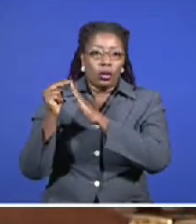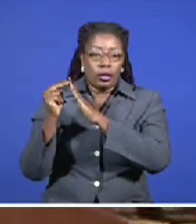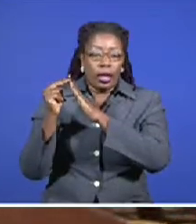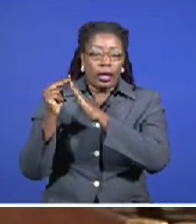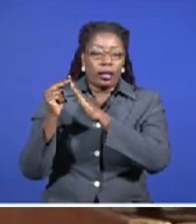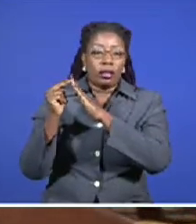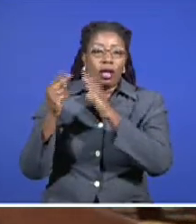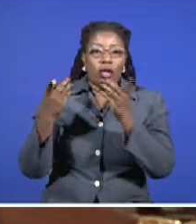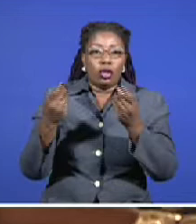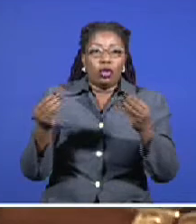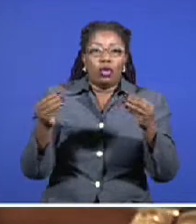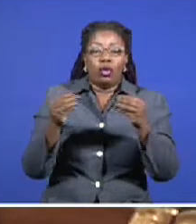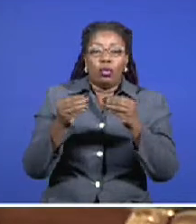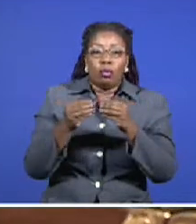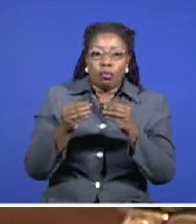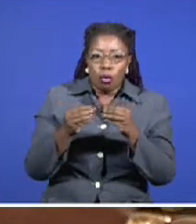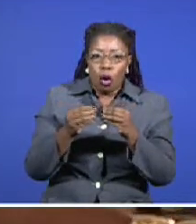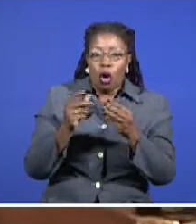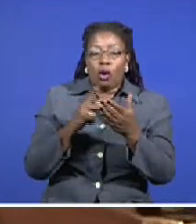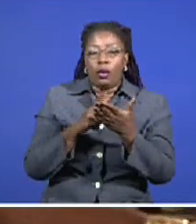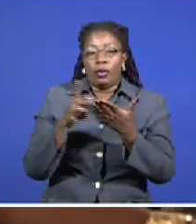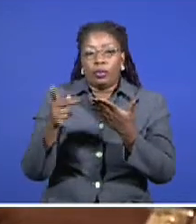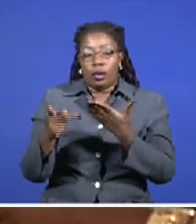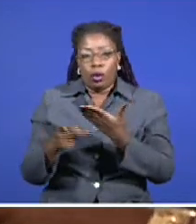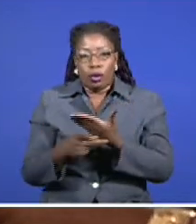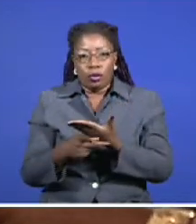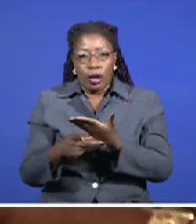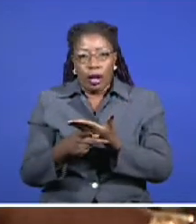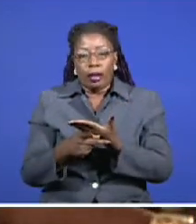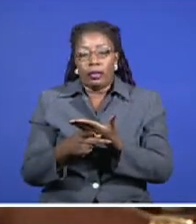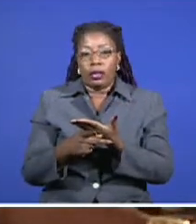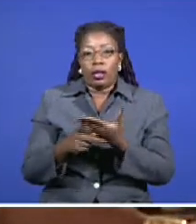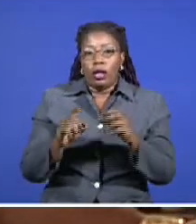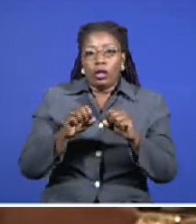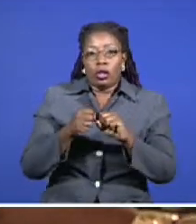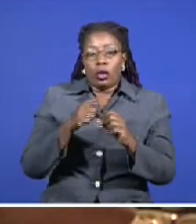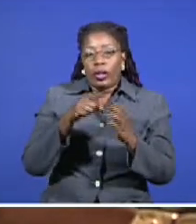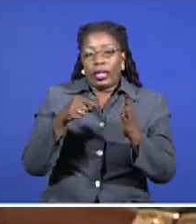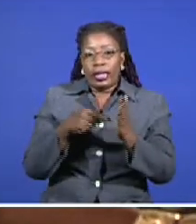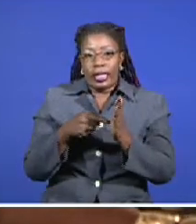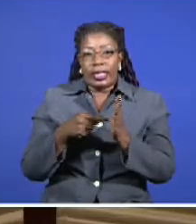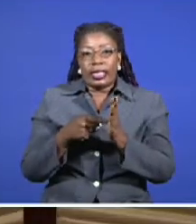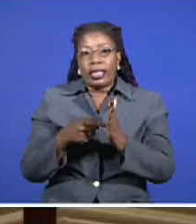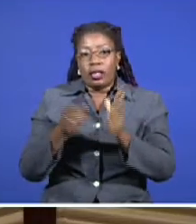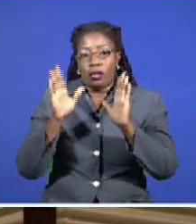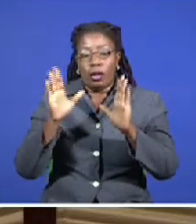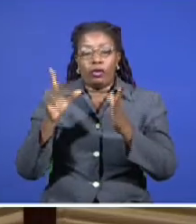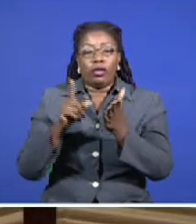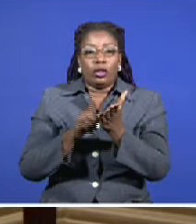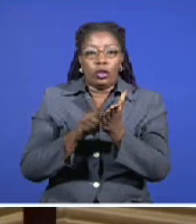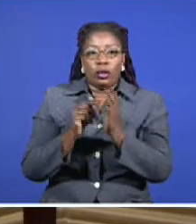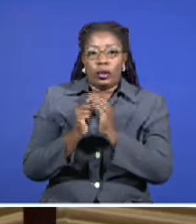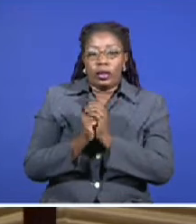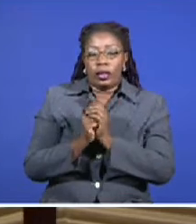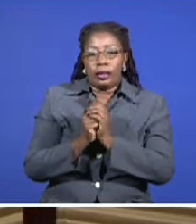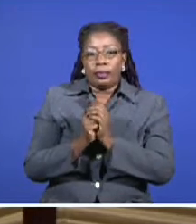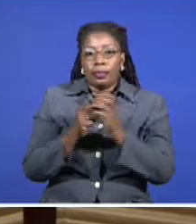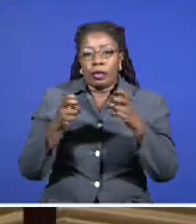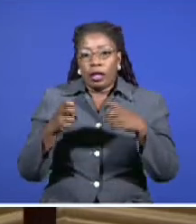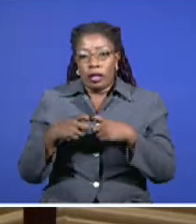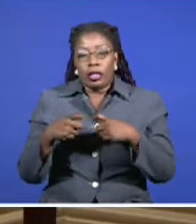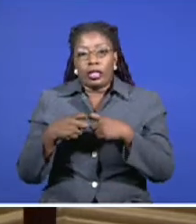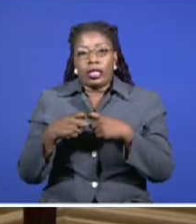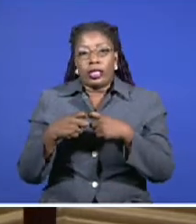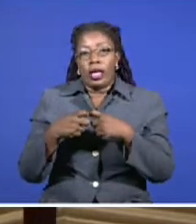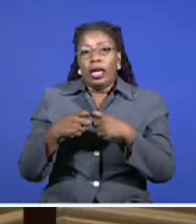more with properties, with programs, and so this is exciting news. Electricity has